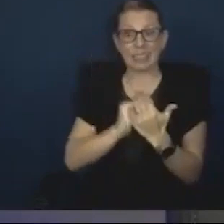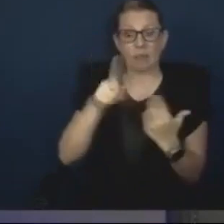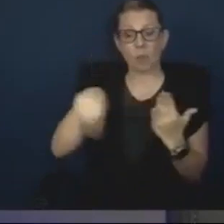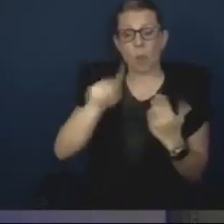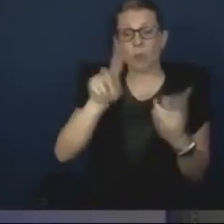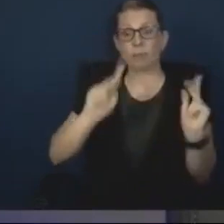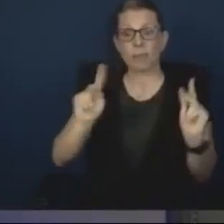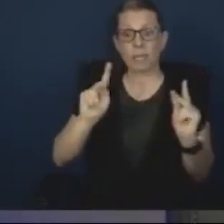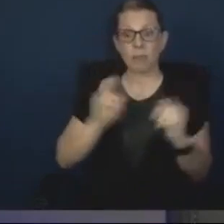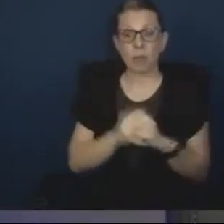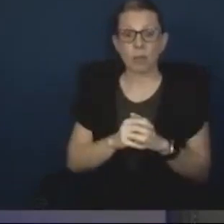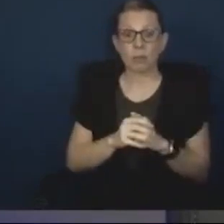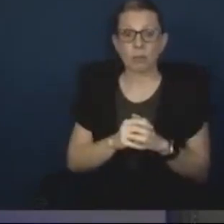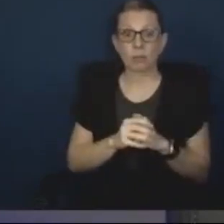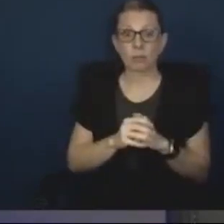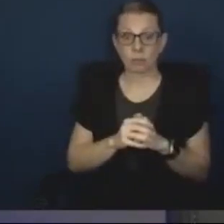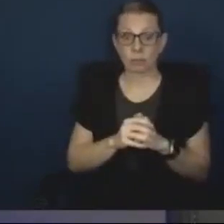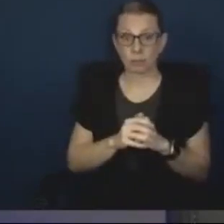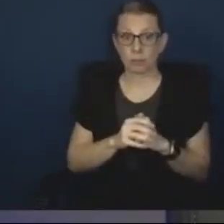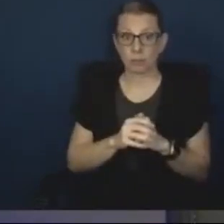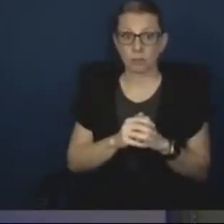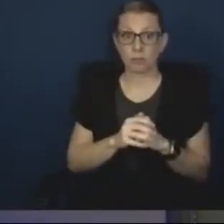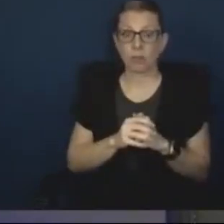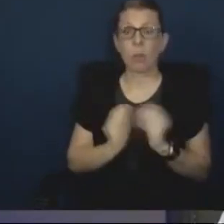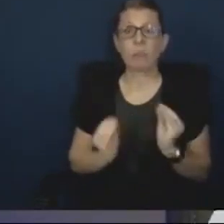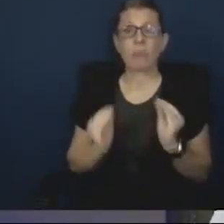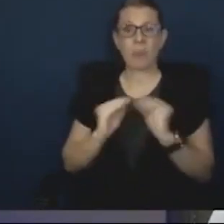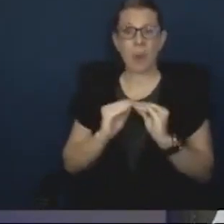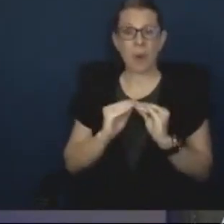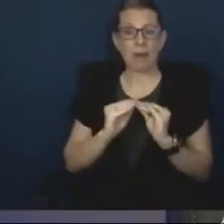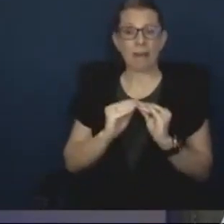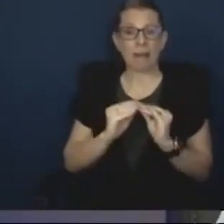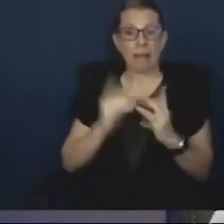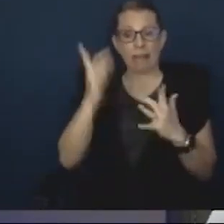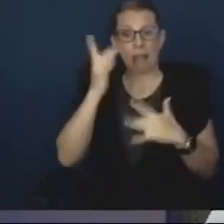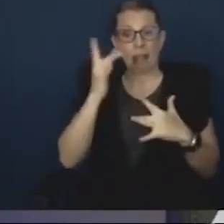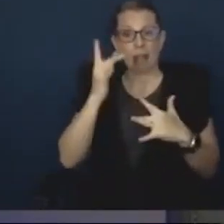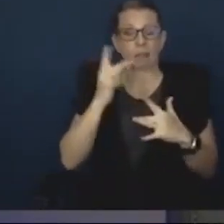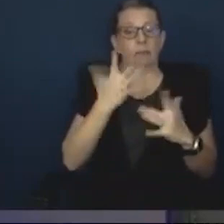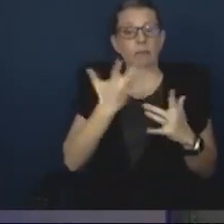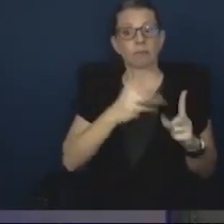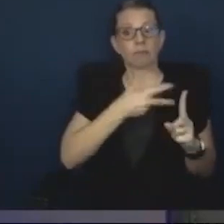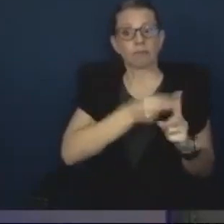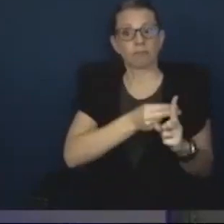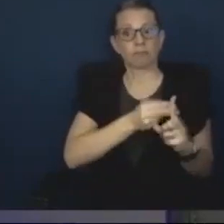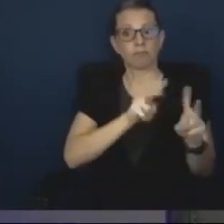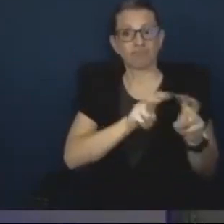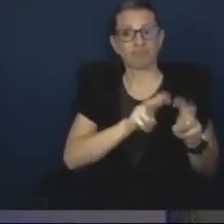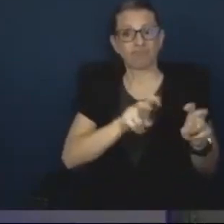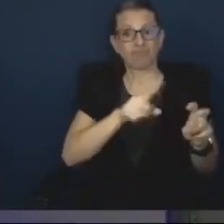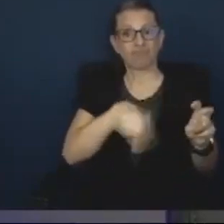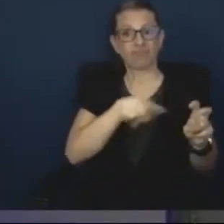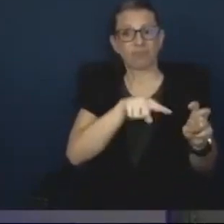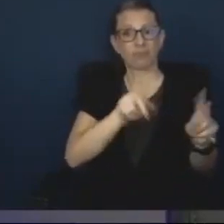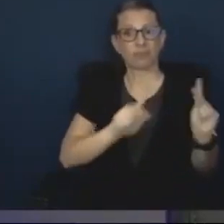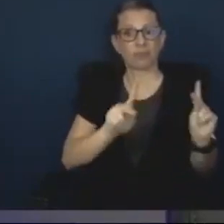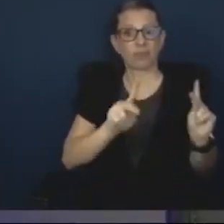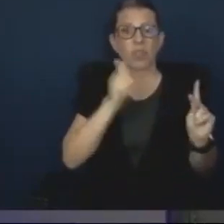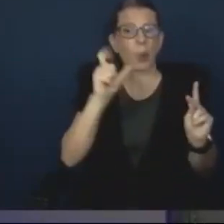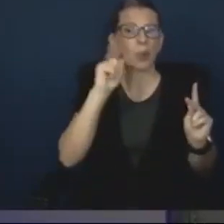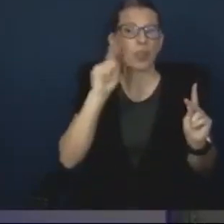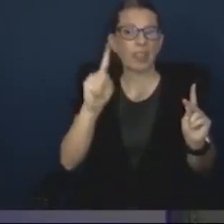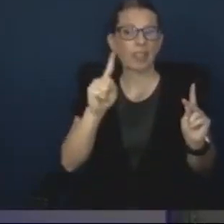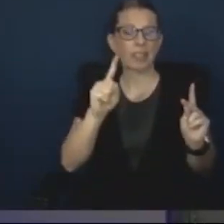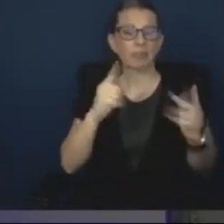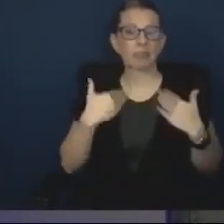really more ill who are vaccinated, you look at that, and those are all the folks you don't think really respond well to the